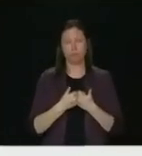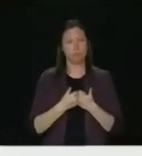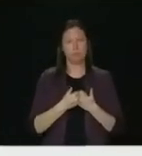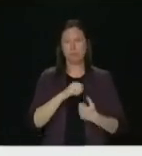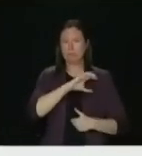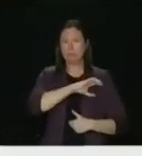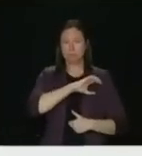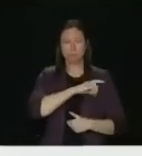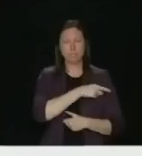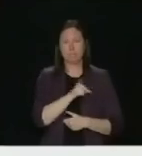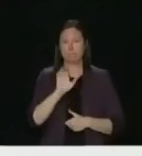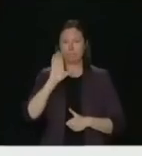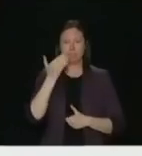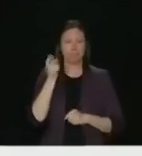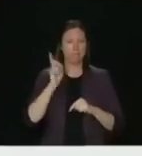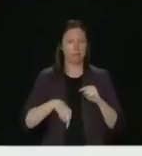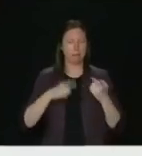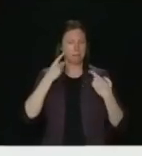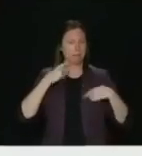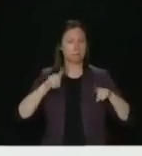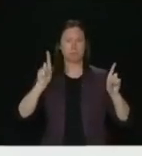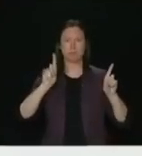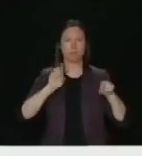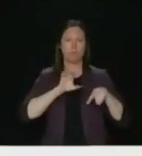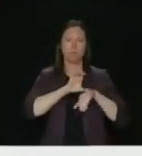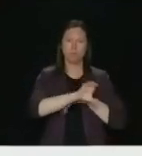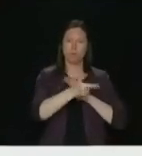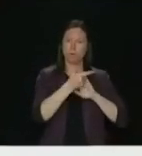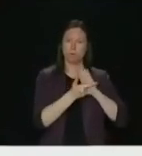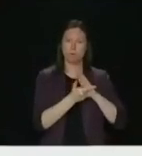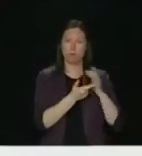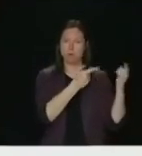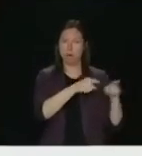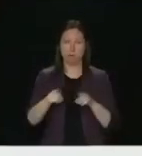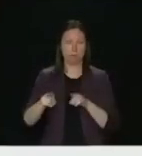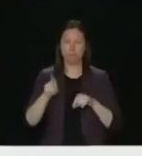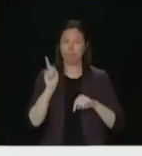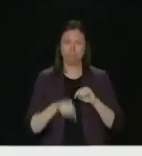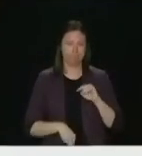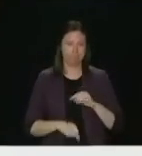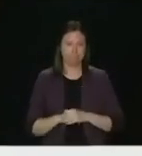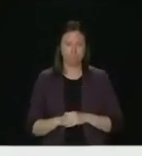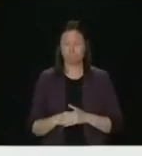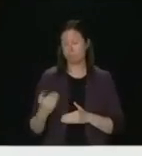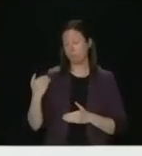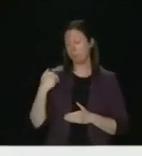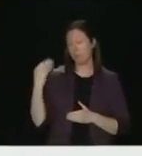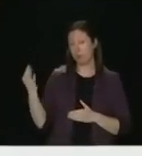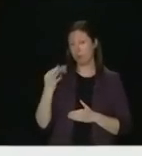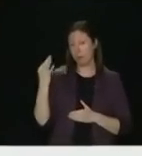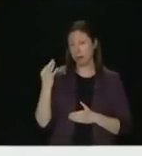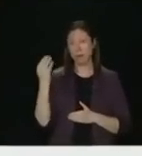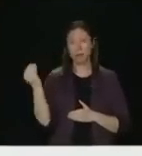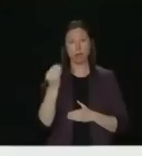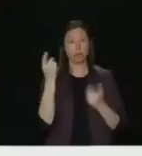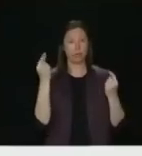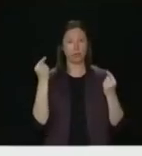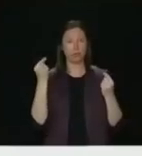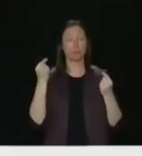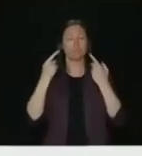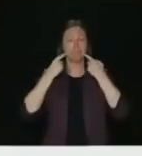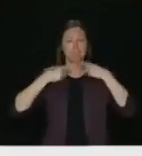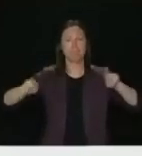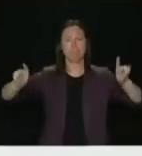enforcement's ability to effectively enforce the law. On Friday, Ontario invoked a